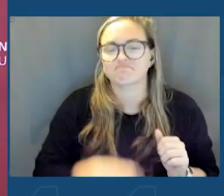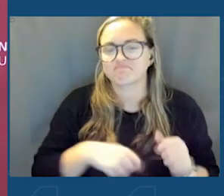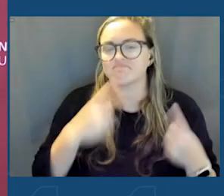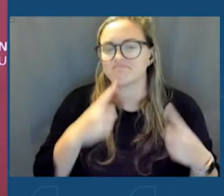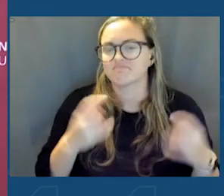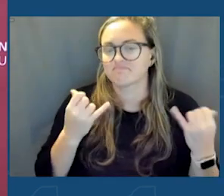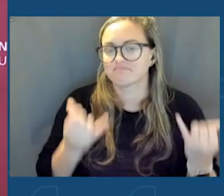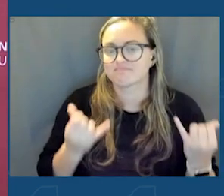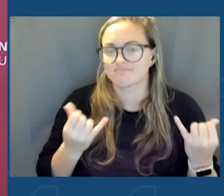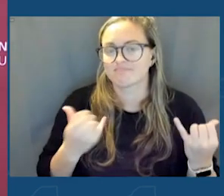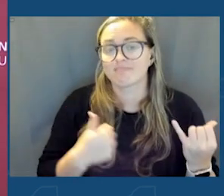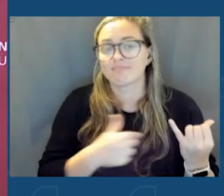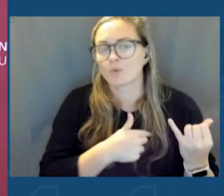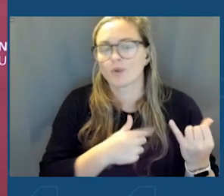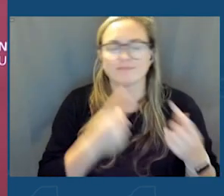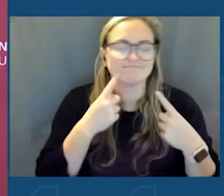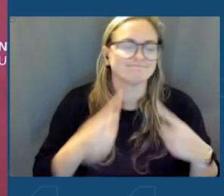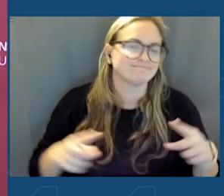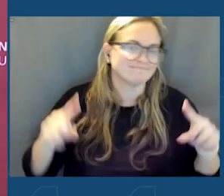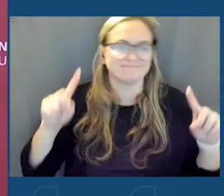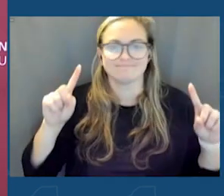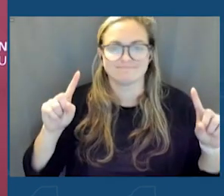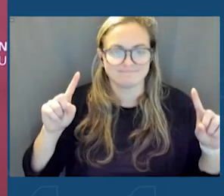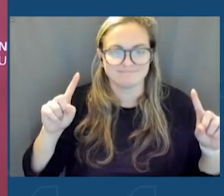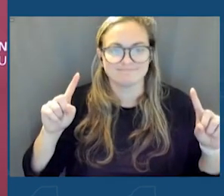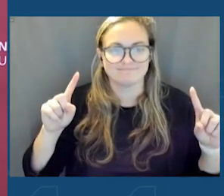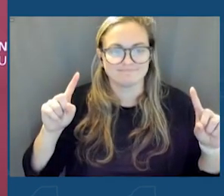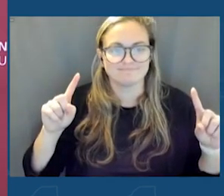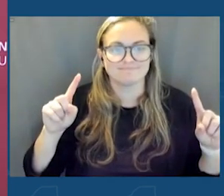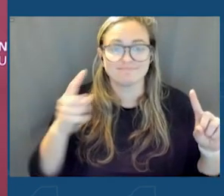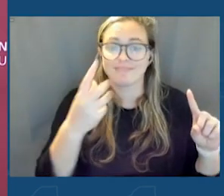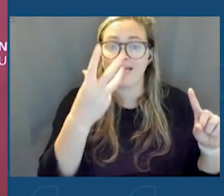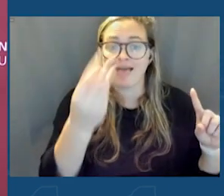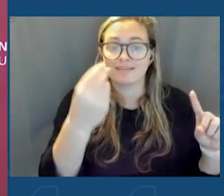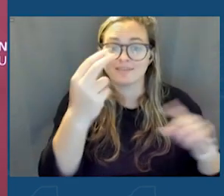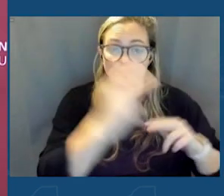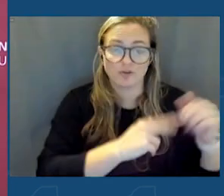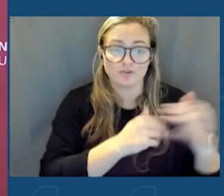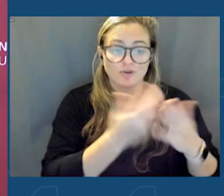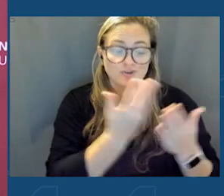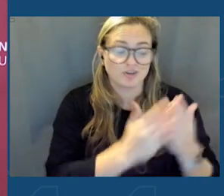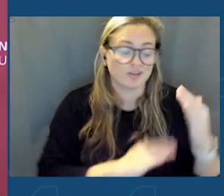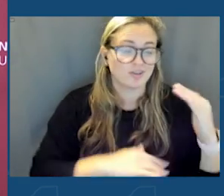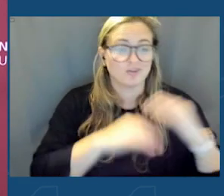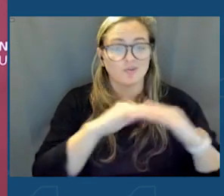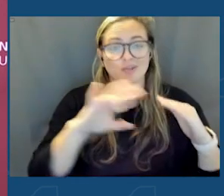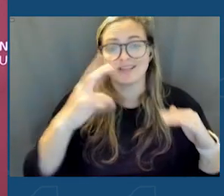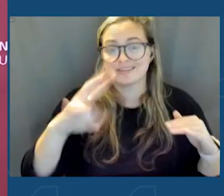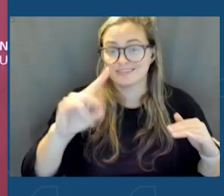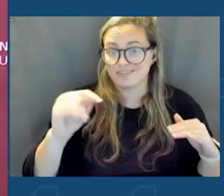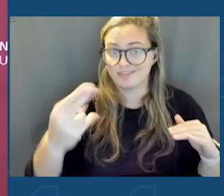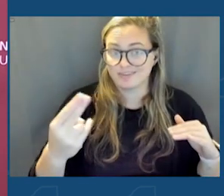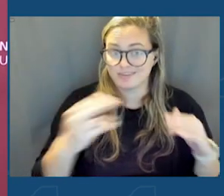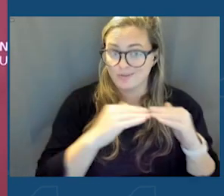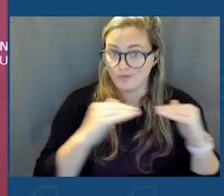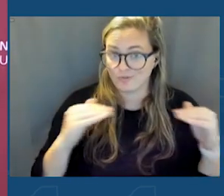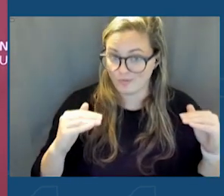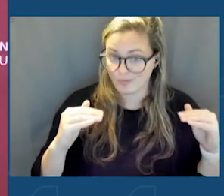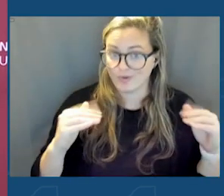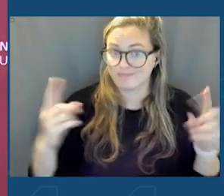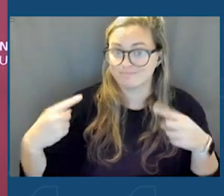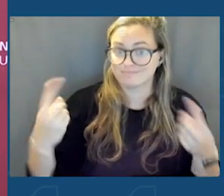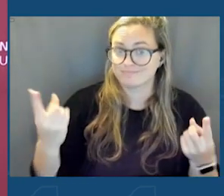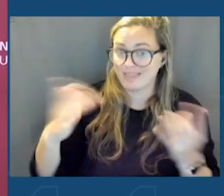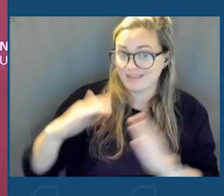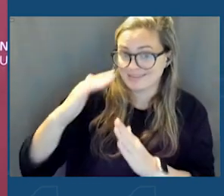today that we have reached exterior construction all the way up to the 17th floor, which is the top